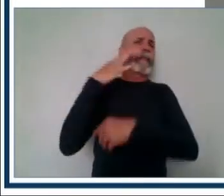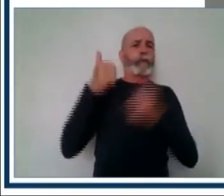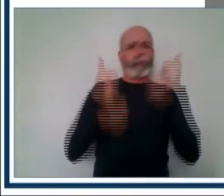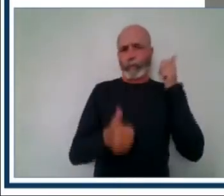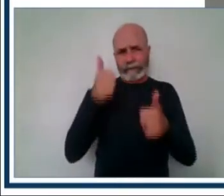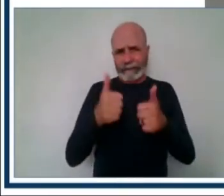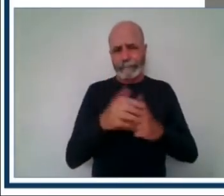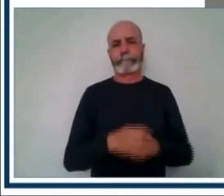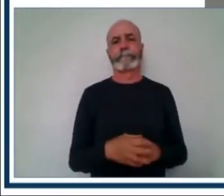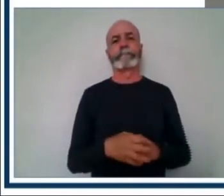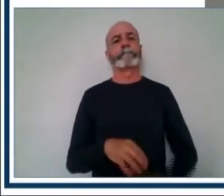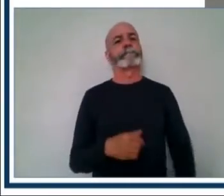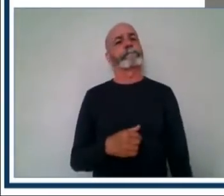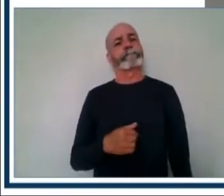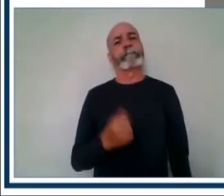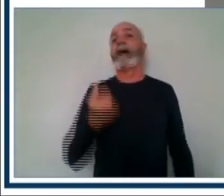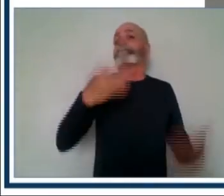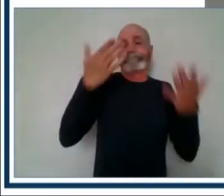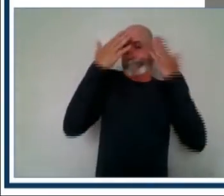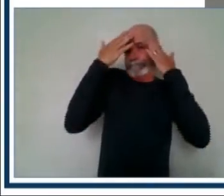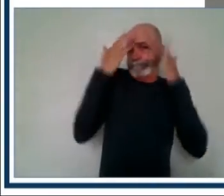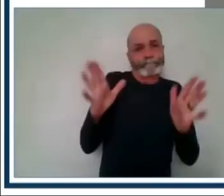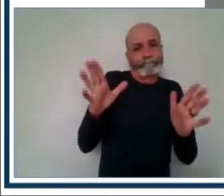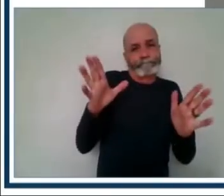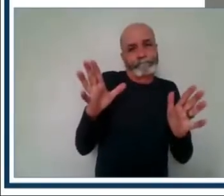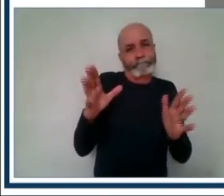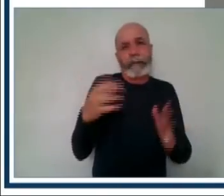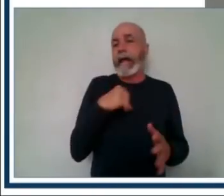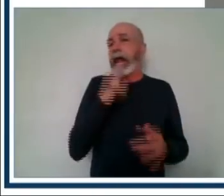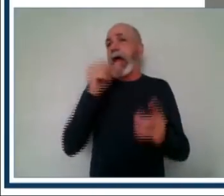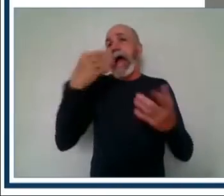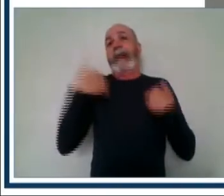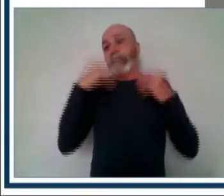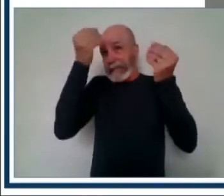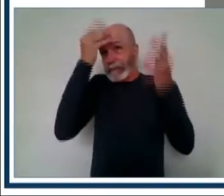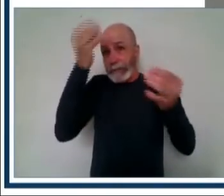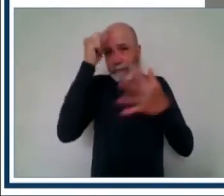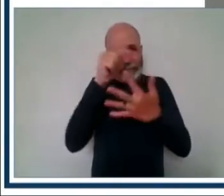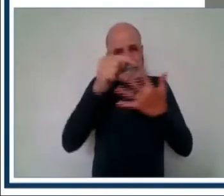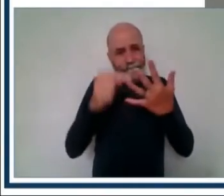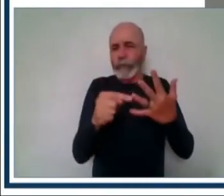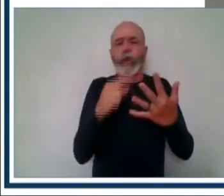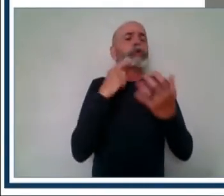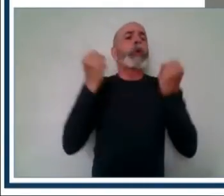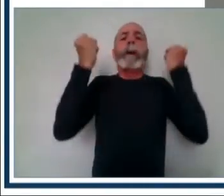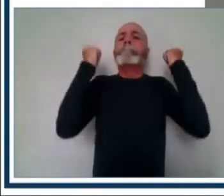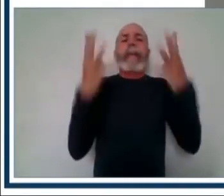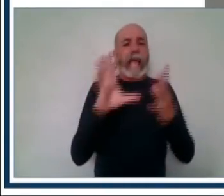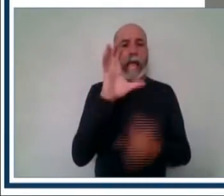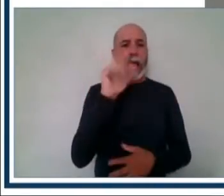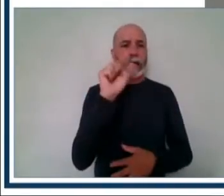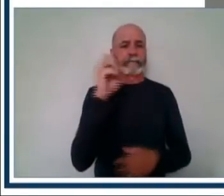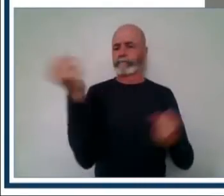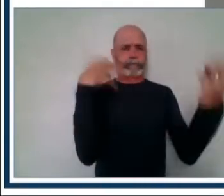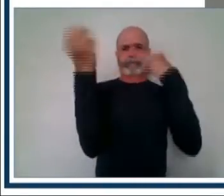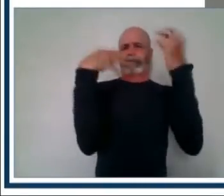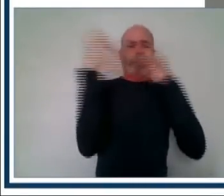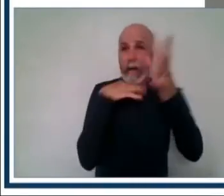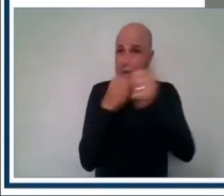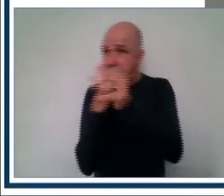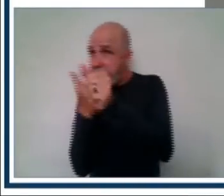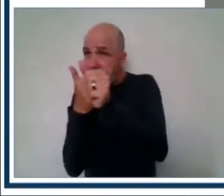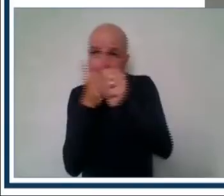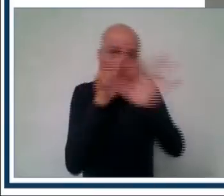information from local public health. We're following up so many cases that in the Halifax area, we don't get